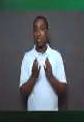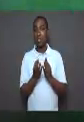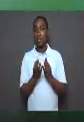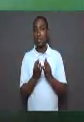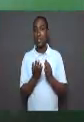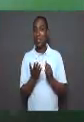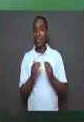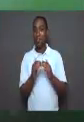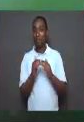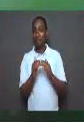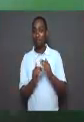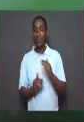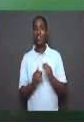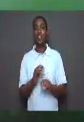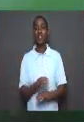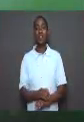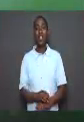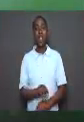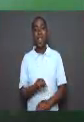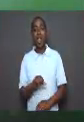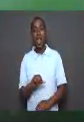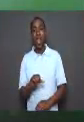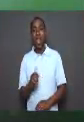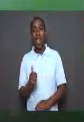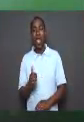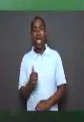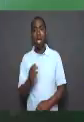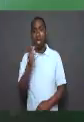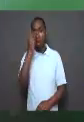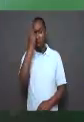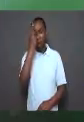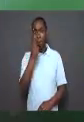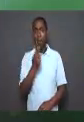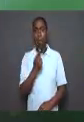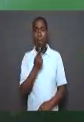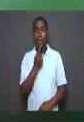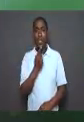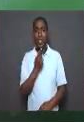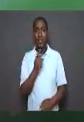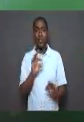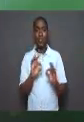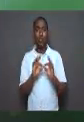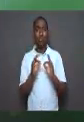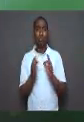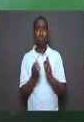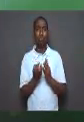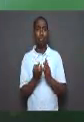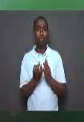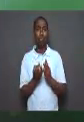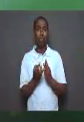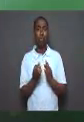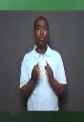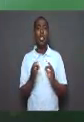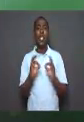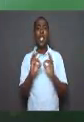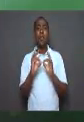family. Also, if a parent smokes, they are jeopardizing the